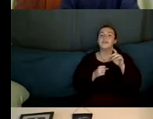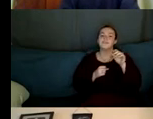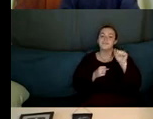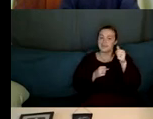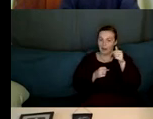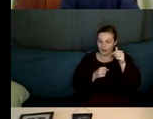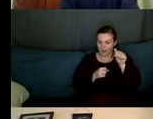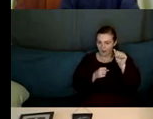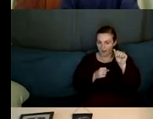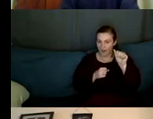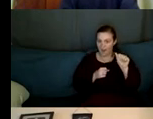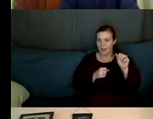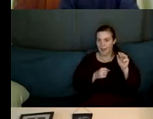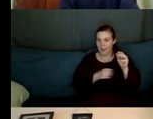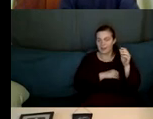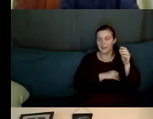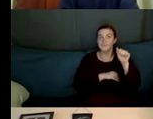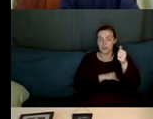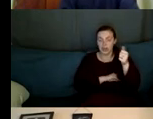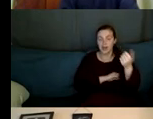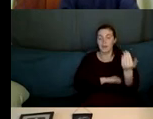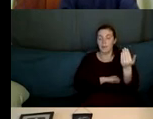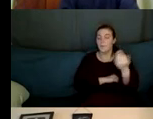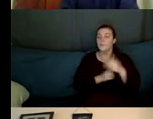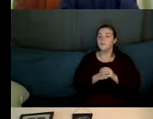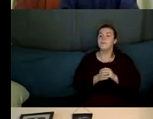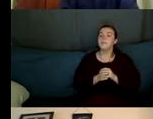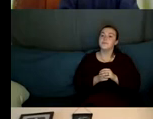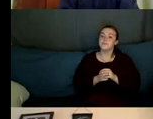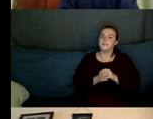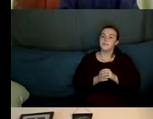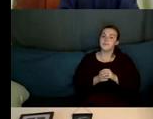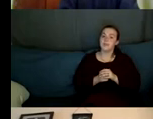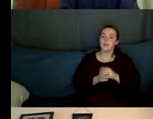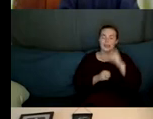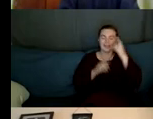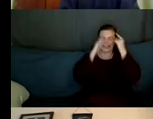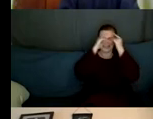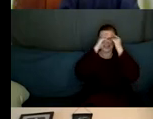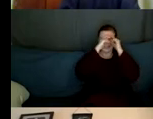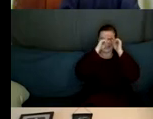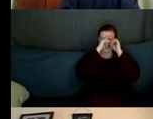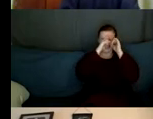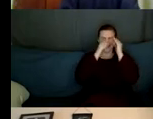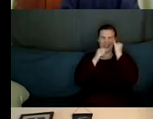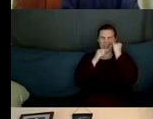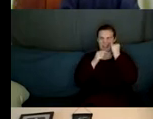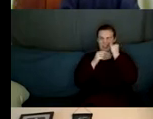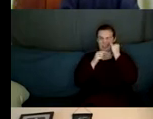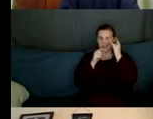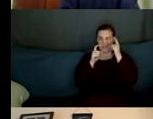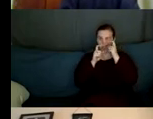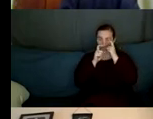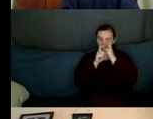way too, it hurts your brain to try and figure out those conflicts at this point. It's so much easier not to worry about